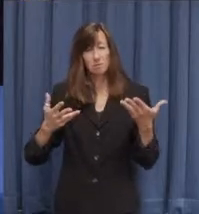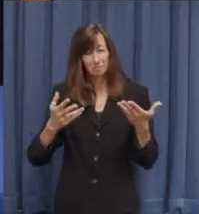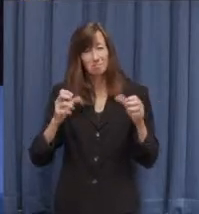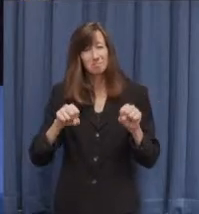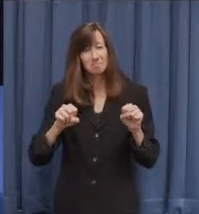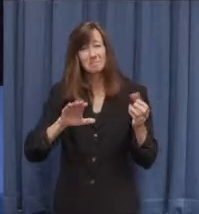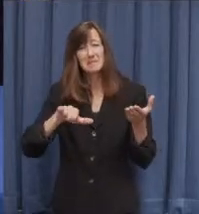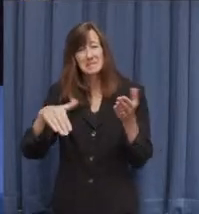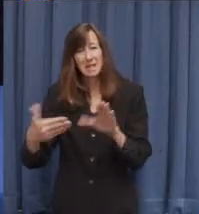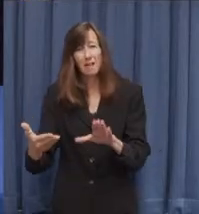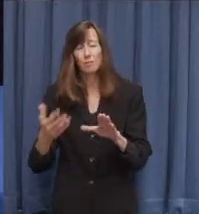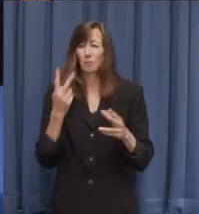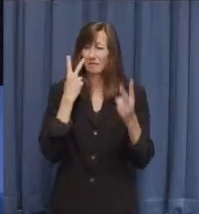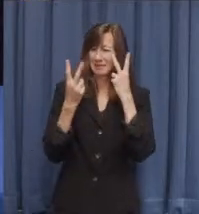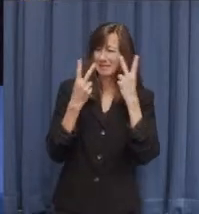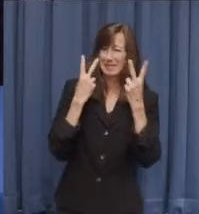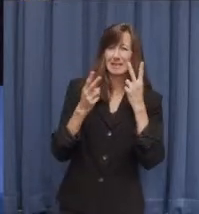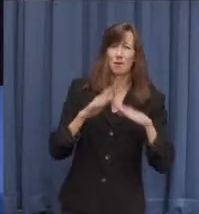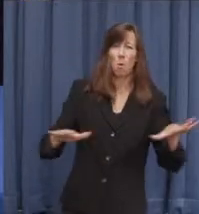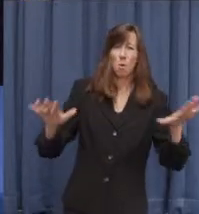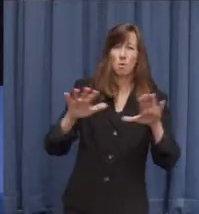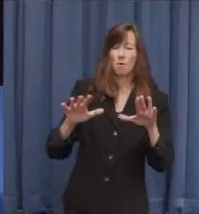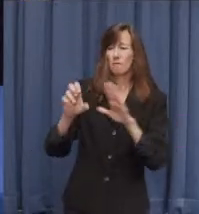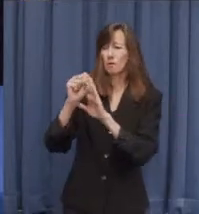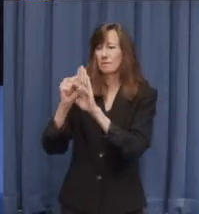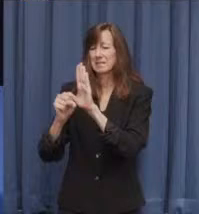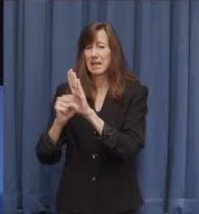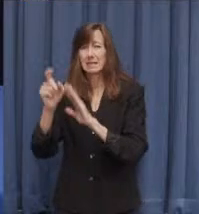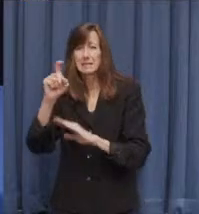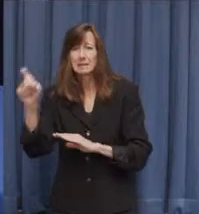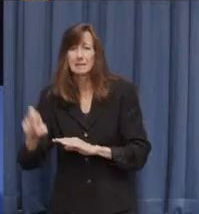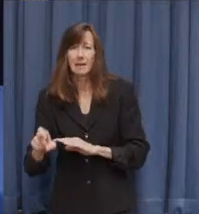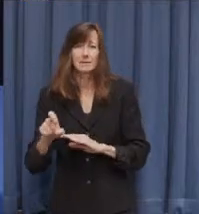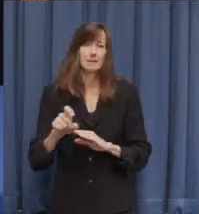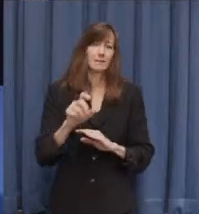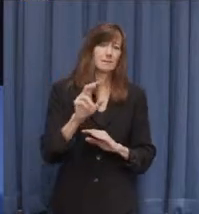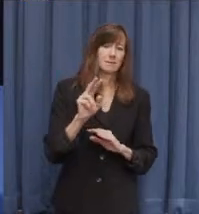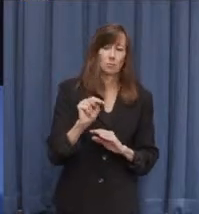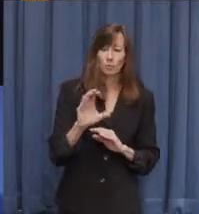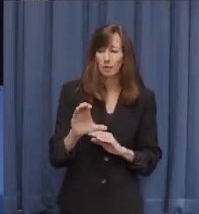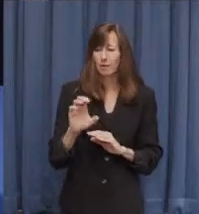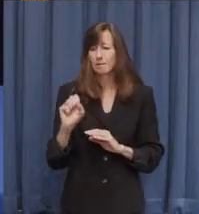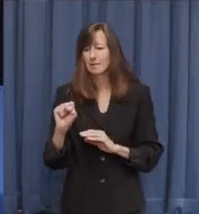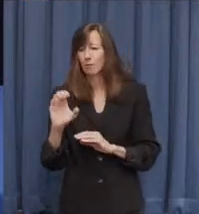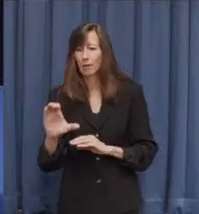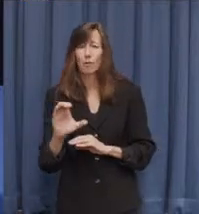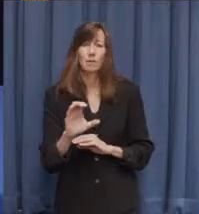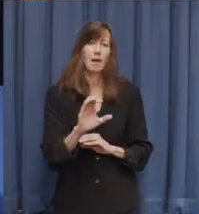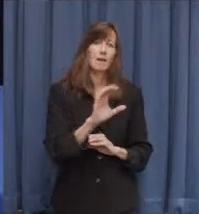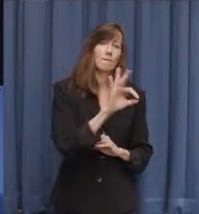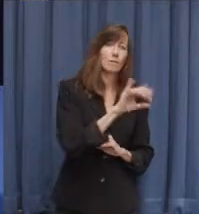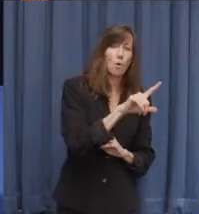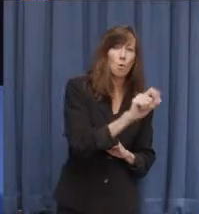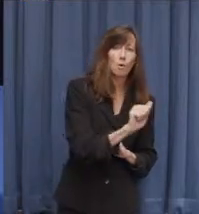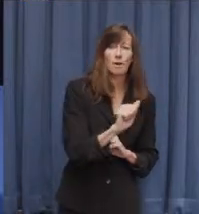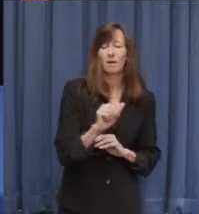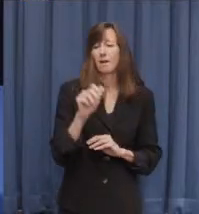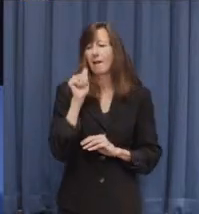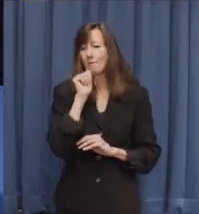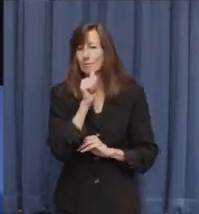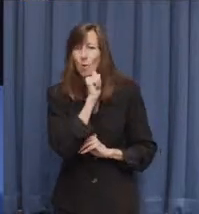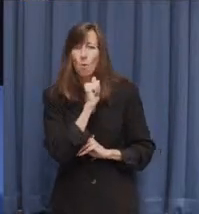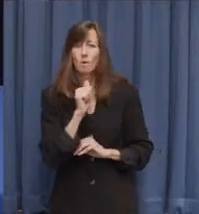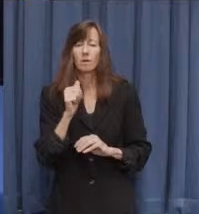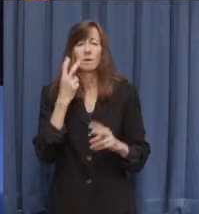states now, tragically, from Texas to the Carolinas to Florida to Arizona and so many others, are seeing